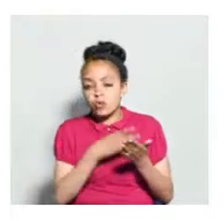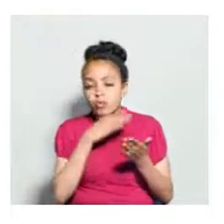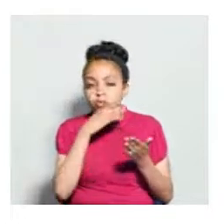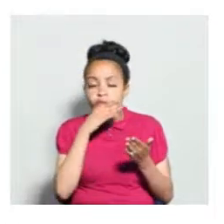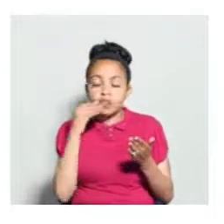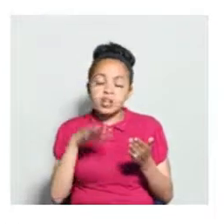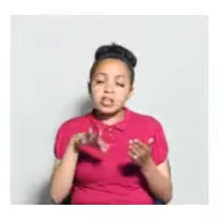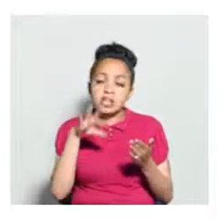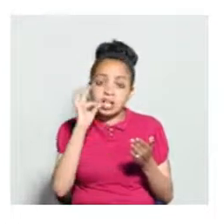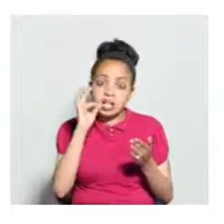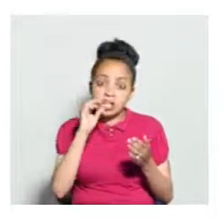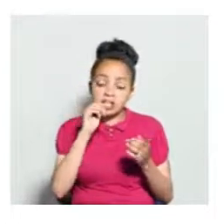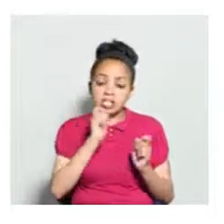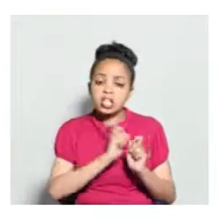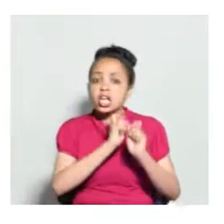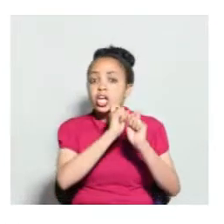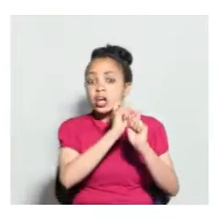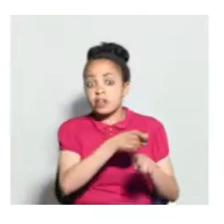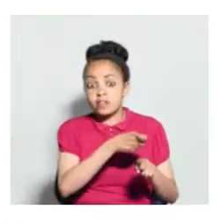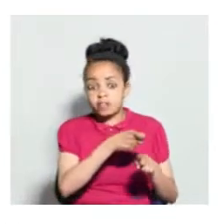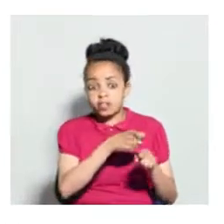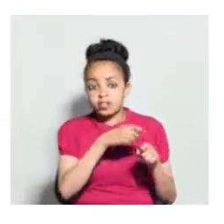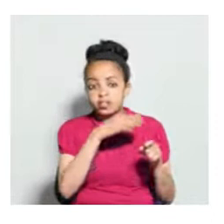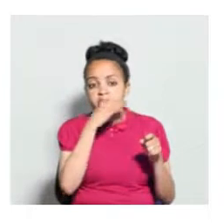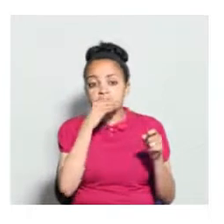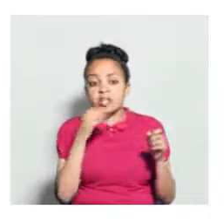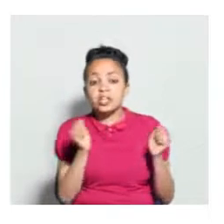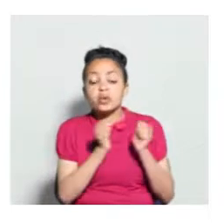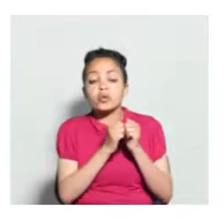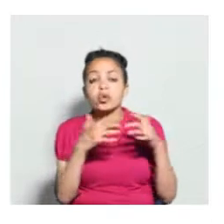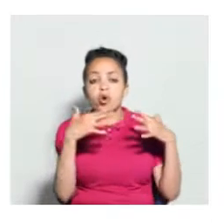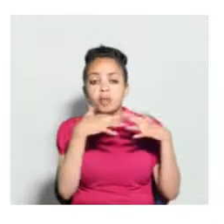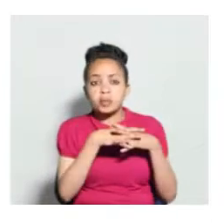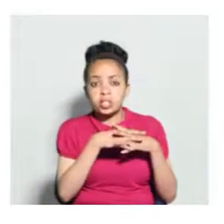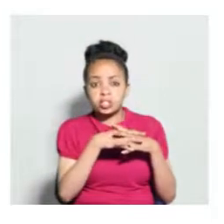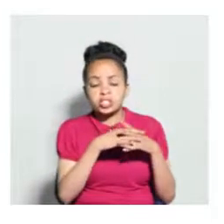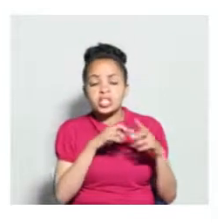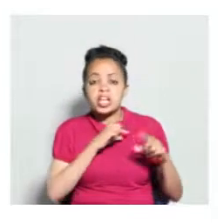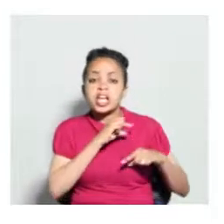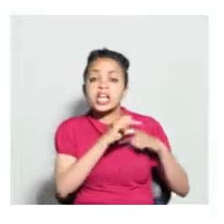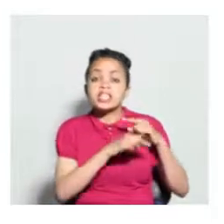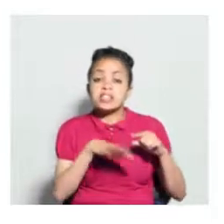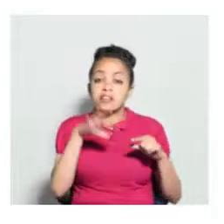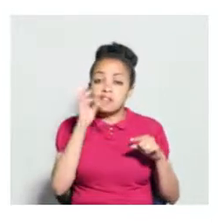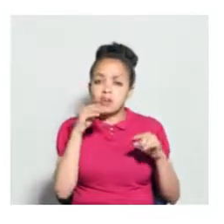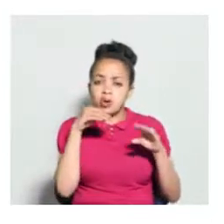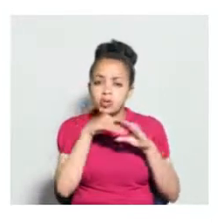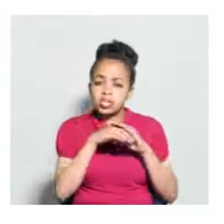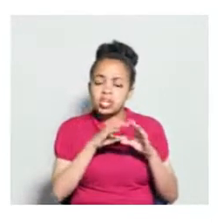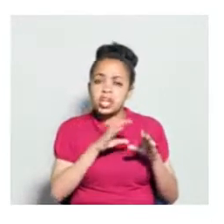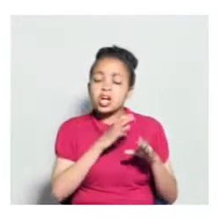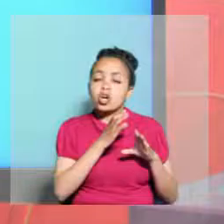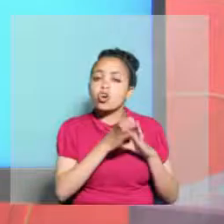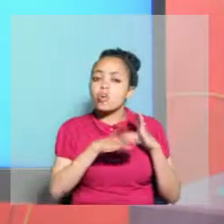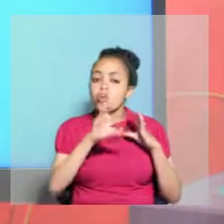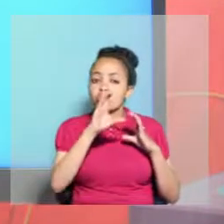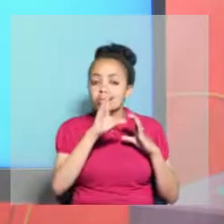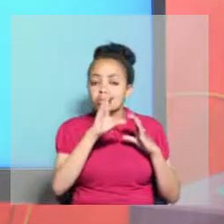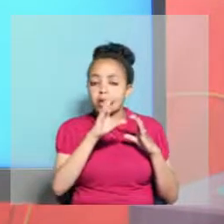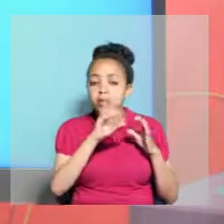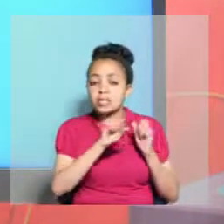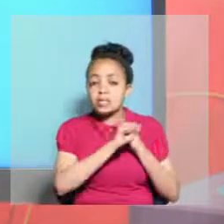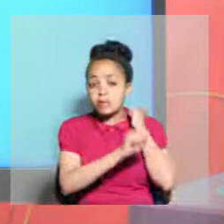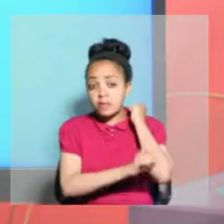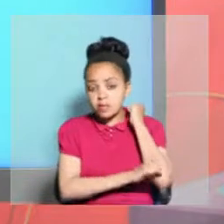Nobel Prize over the crossover recombination, and the gene found over the chromosome is a basis